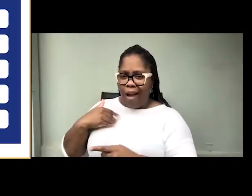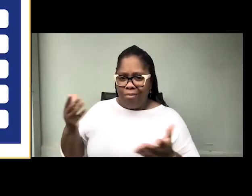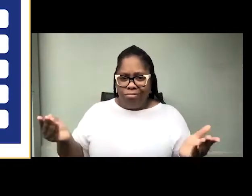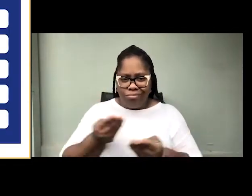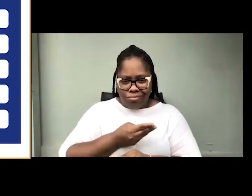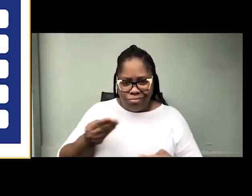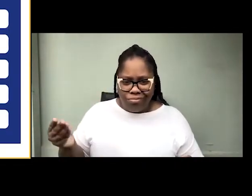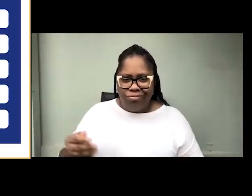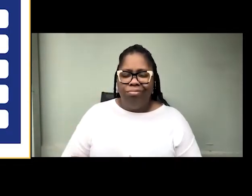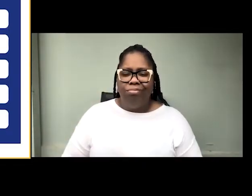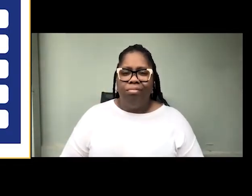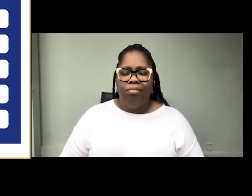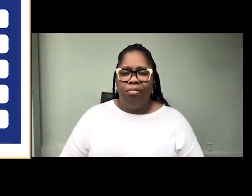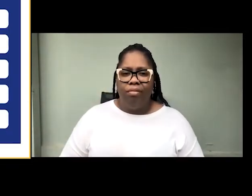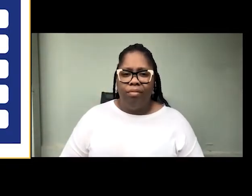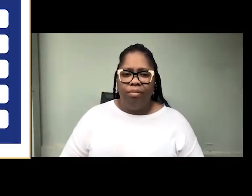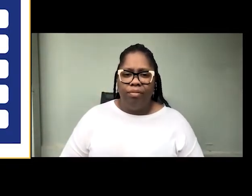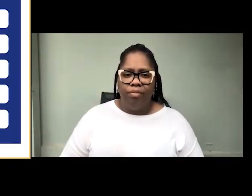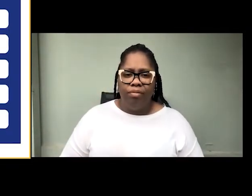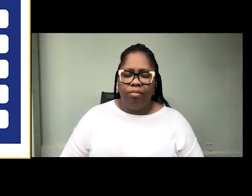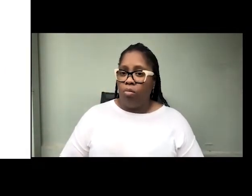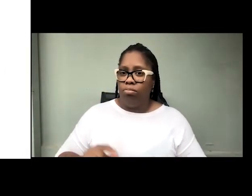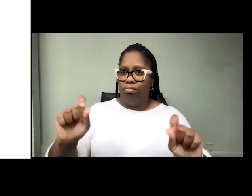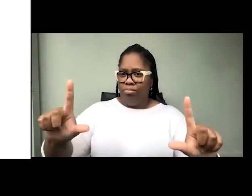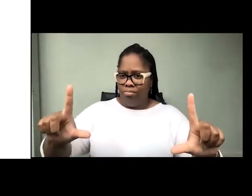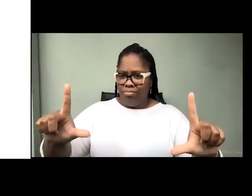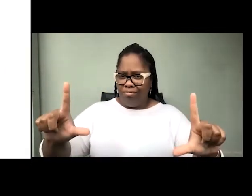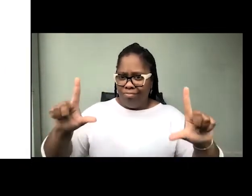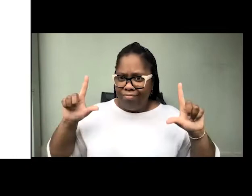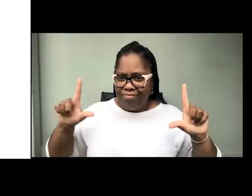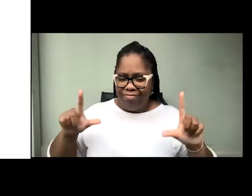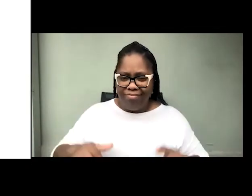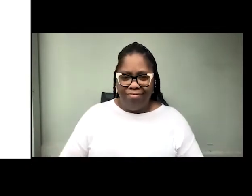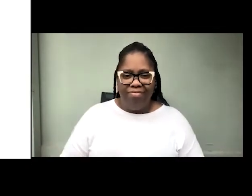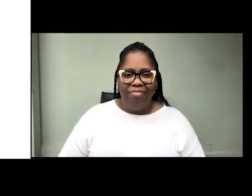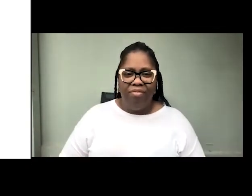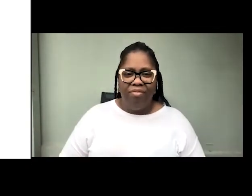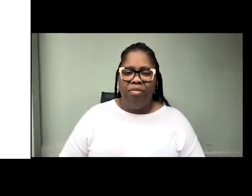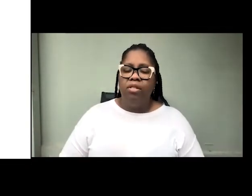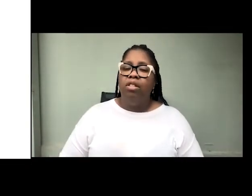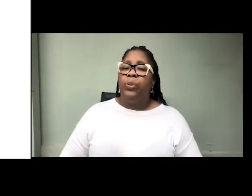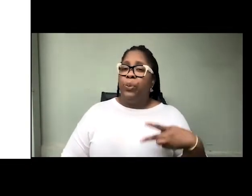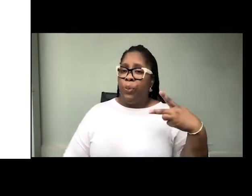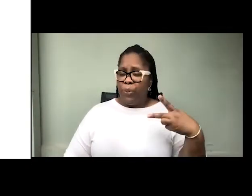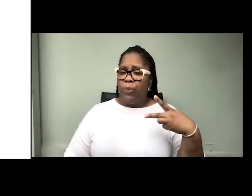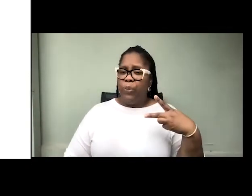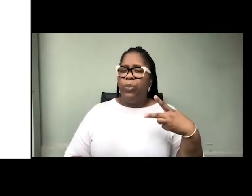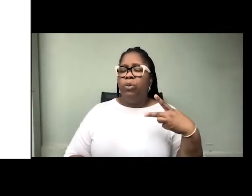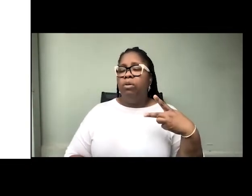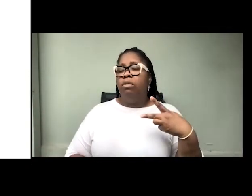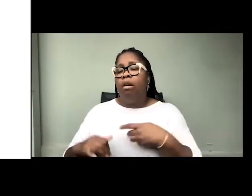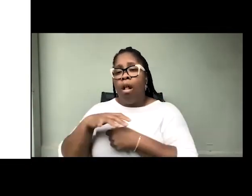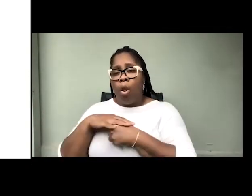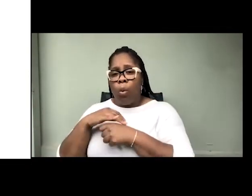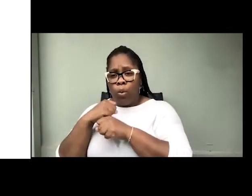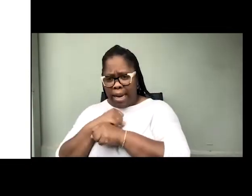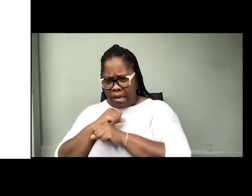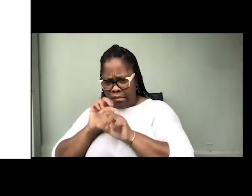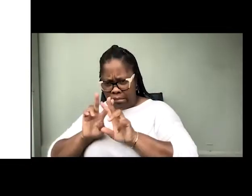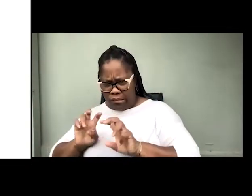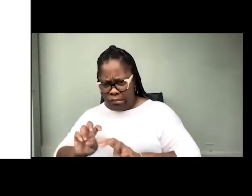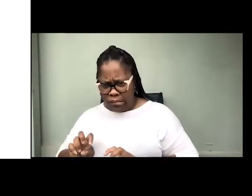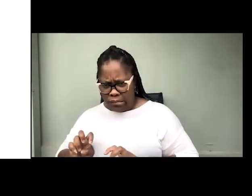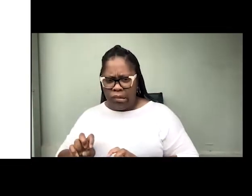And there's even closer up of play 1. Play 2 is explore local data. Data dashboard for aging's on